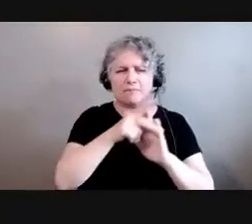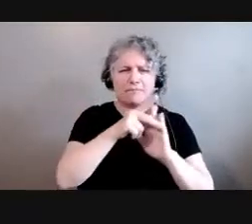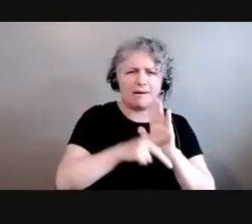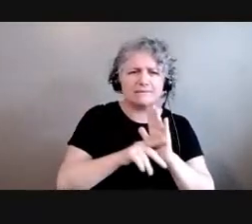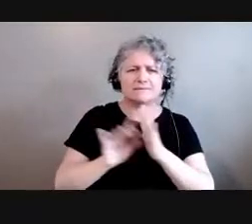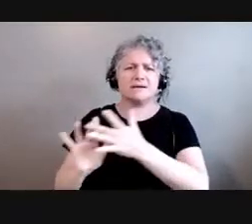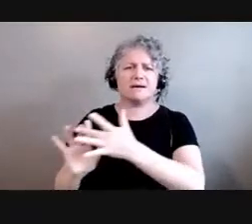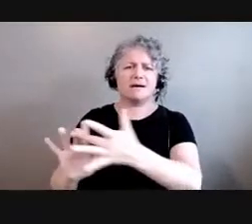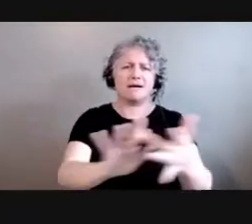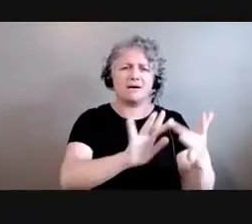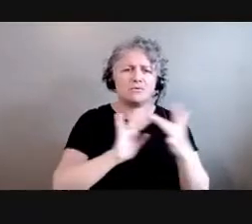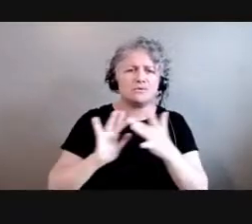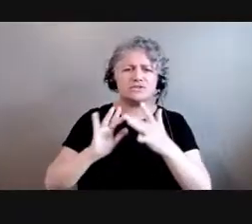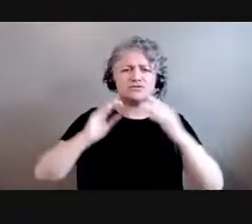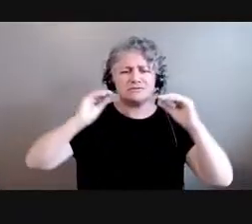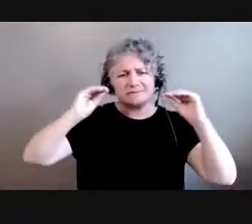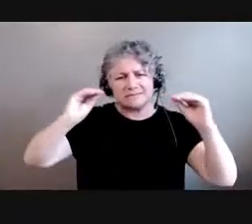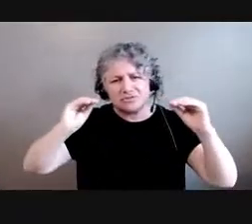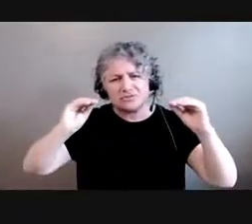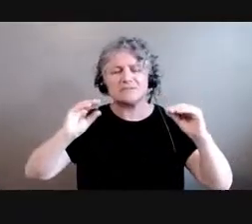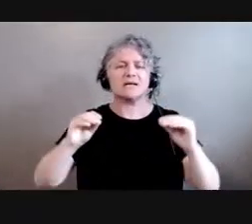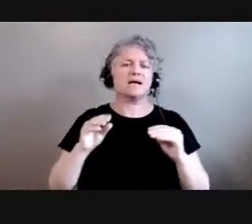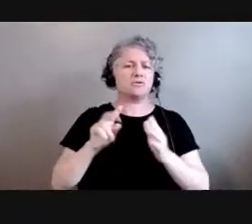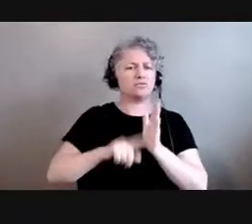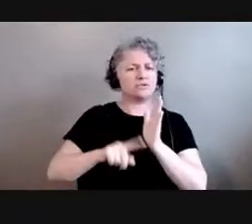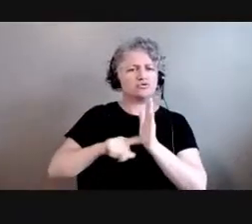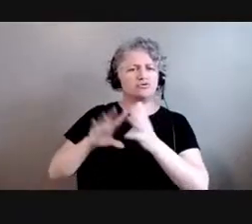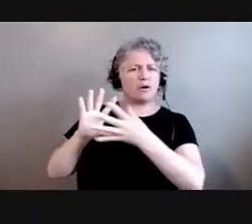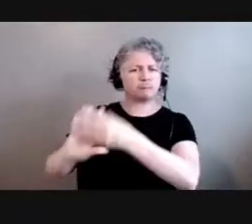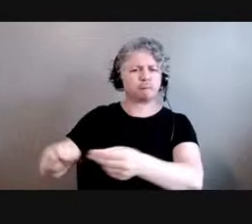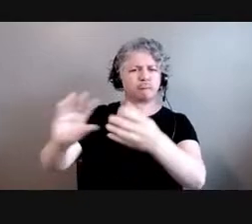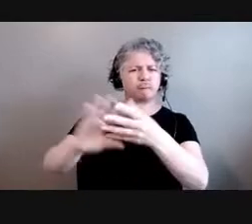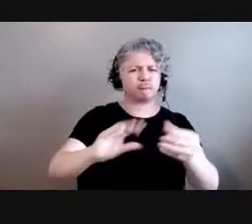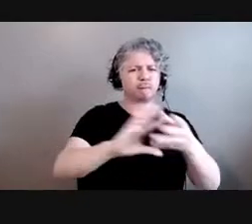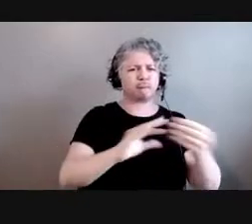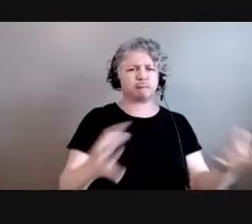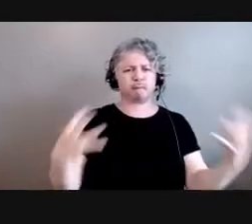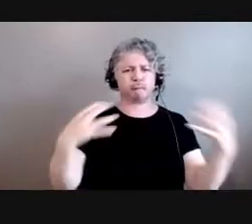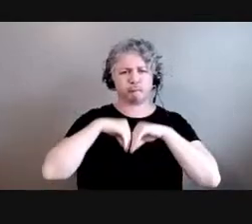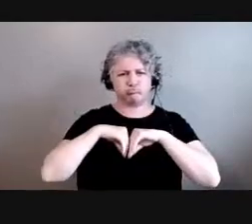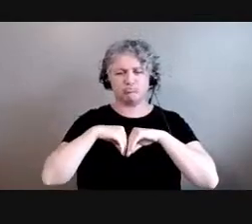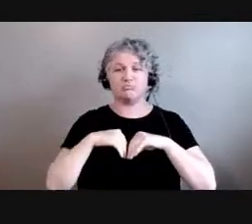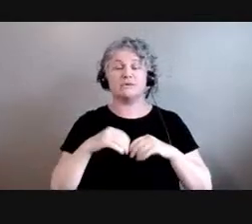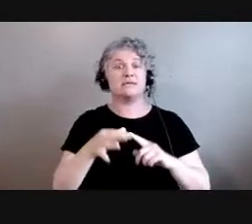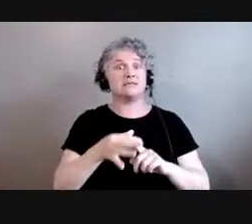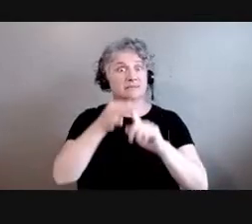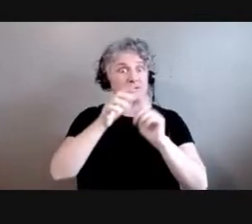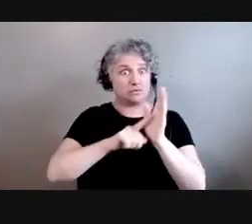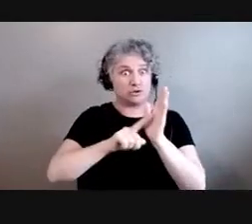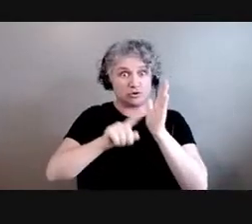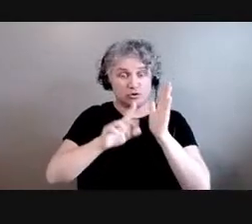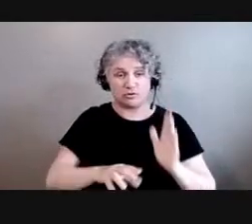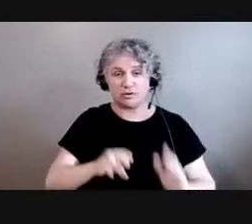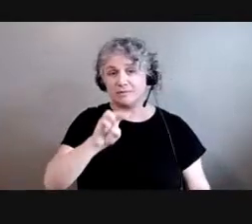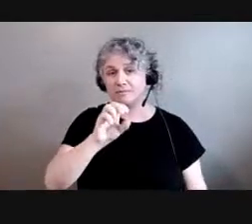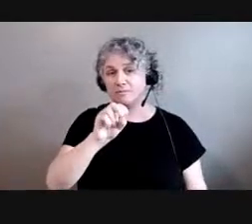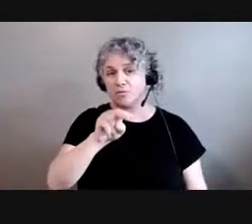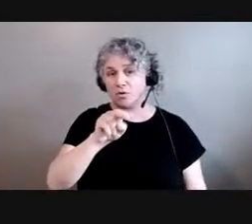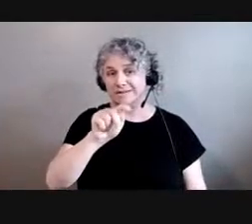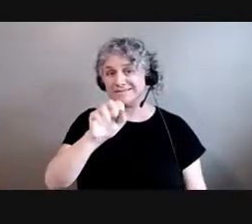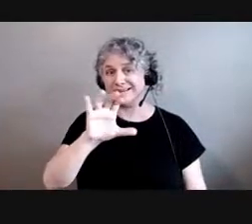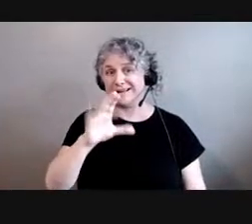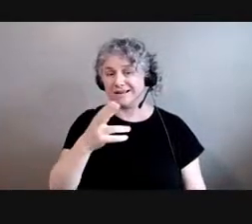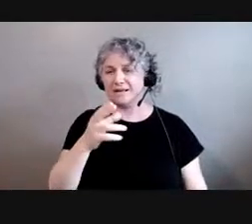and qualitative research. As a special projects manager for Montech, the Montana Assistive